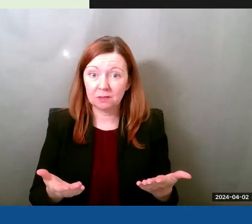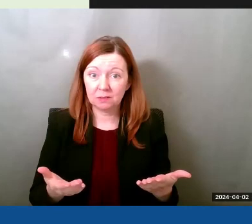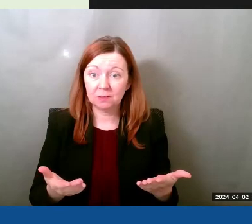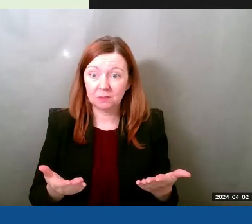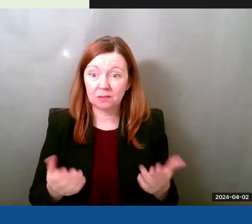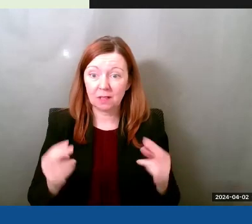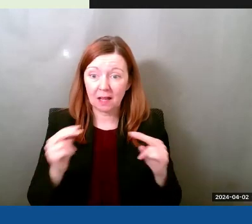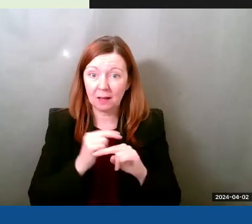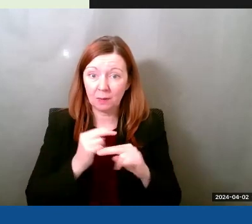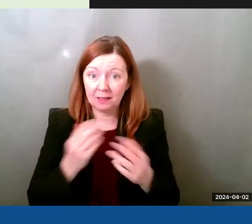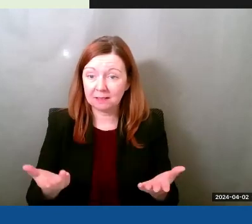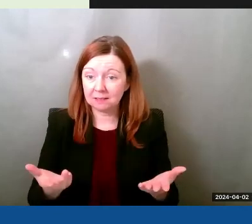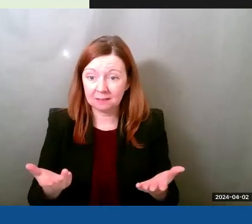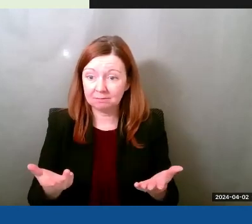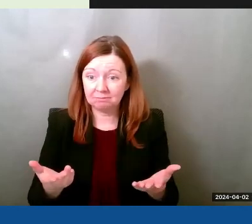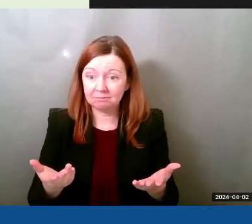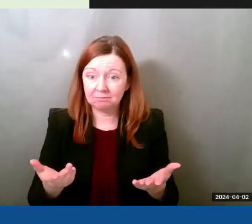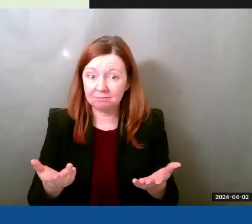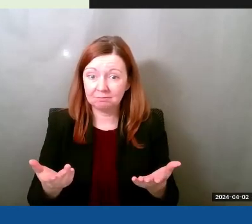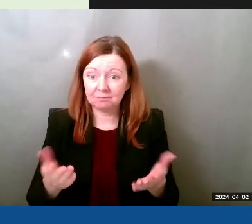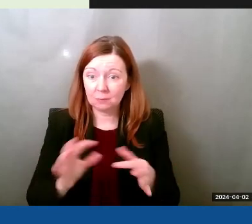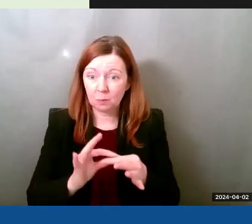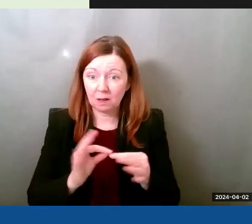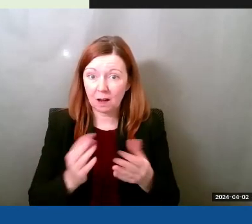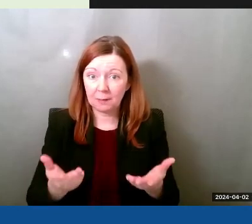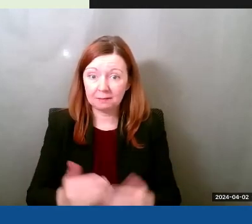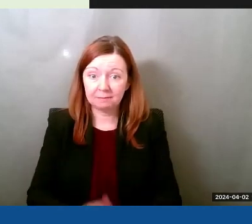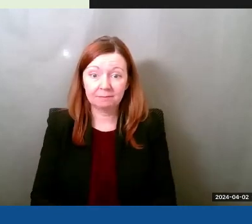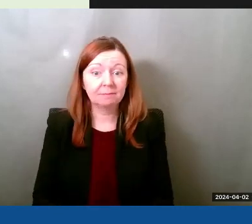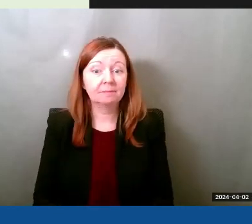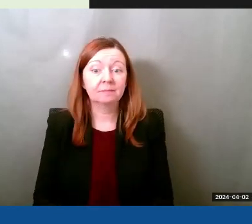byways. Comment on that?